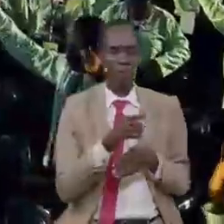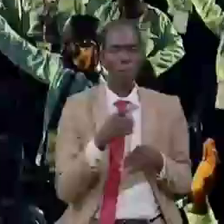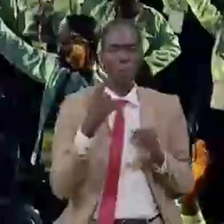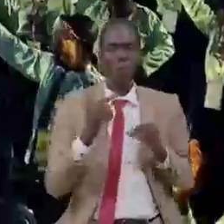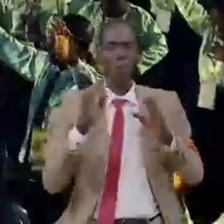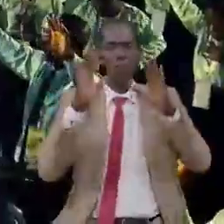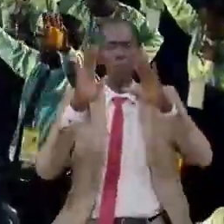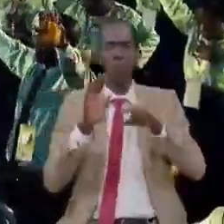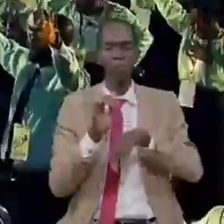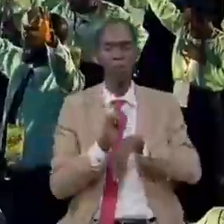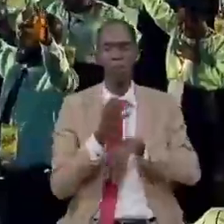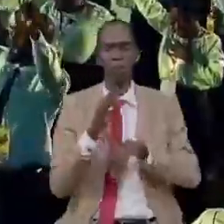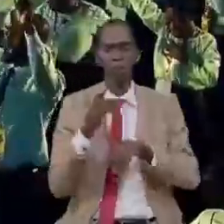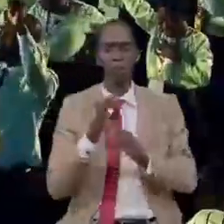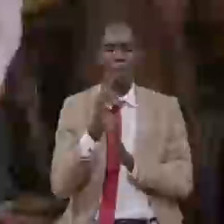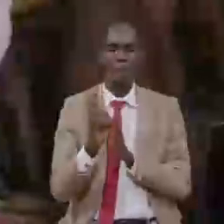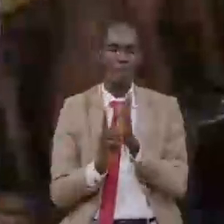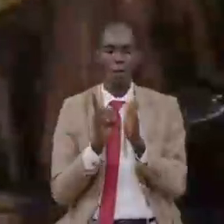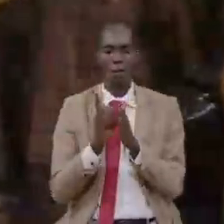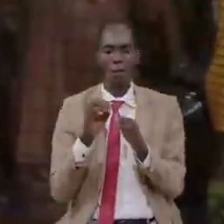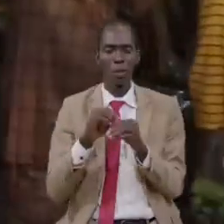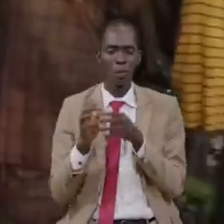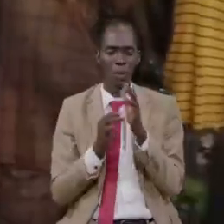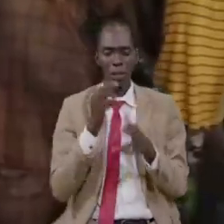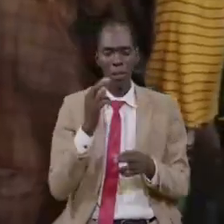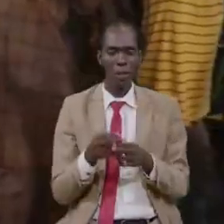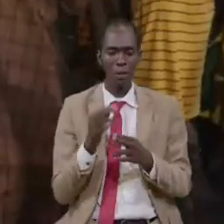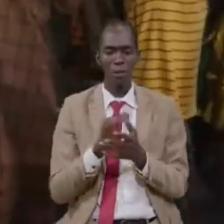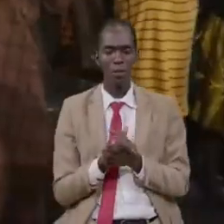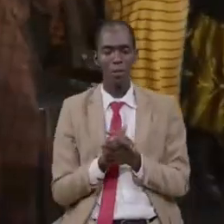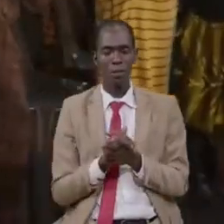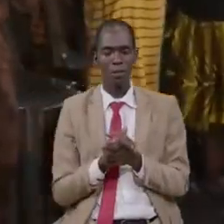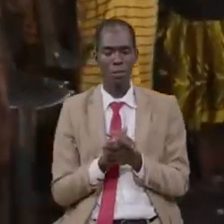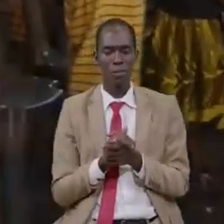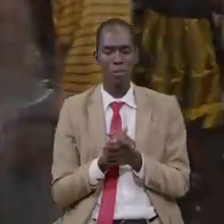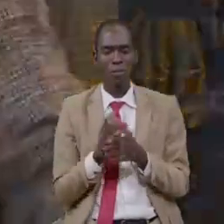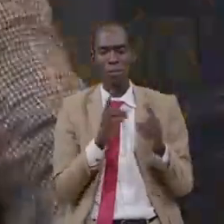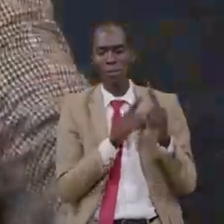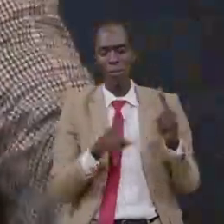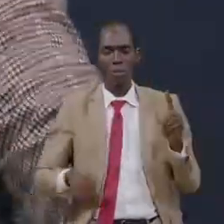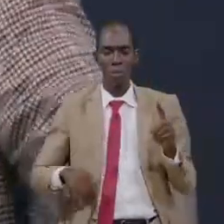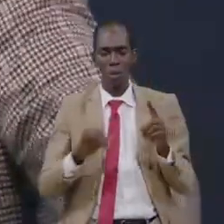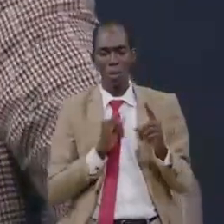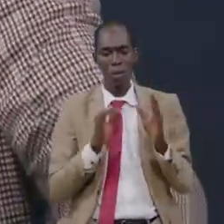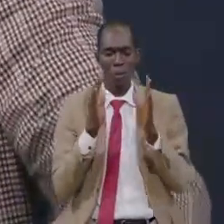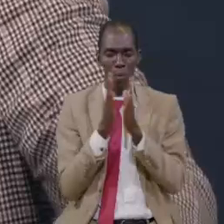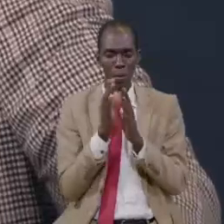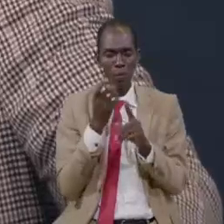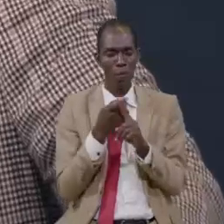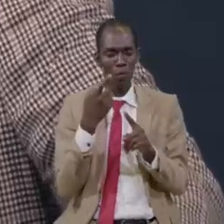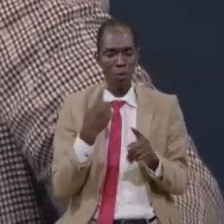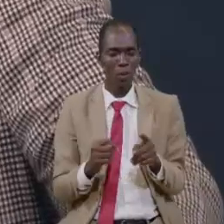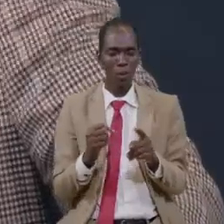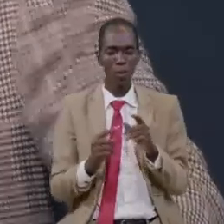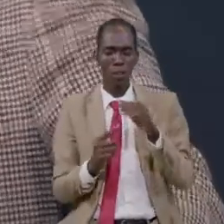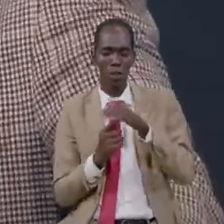in Jesus' name. Amen. Lord, I pray from the crown of the head to the tip of their